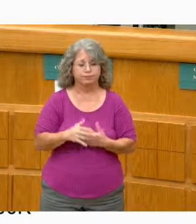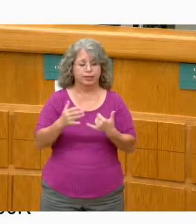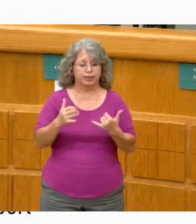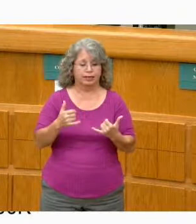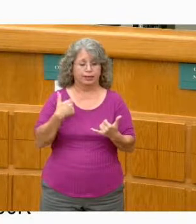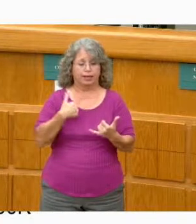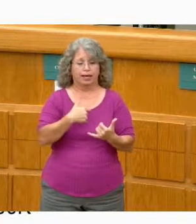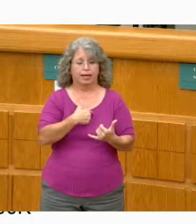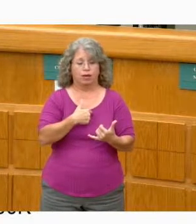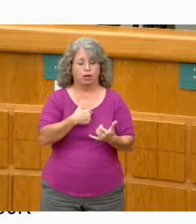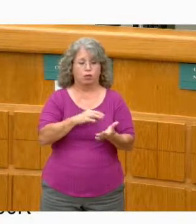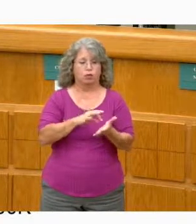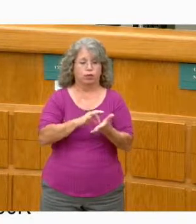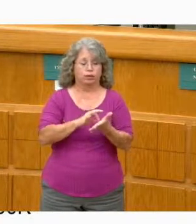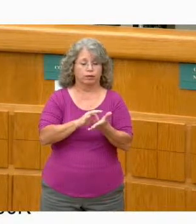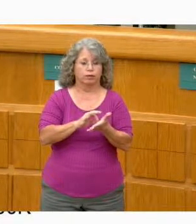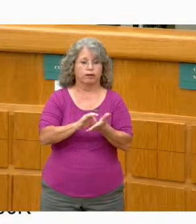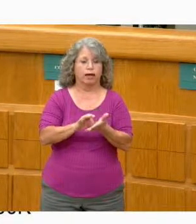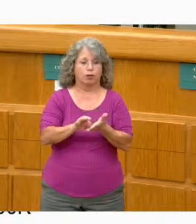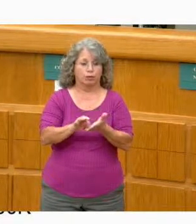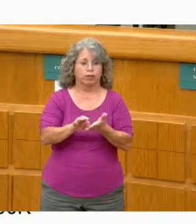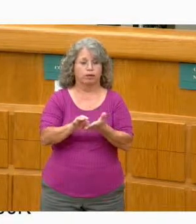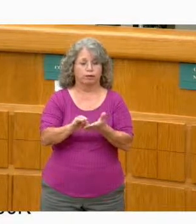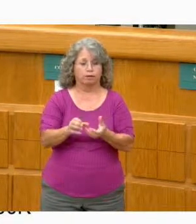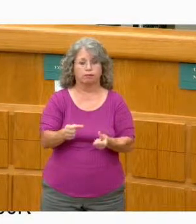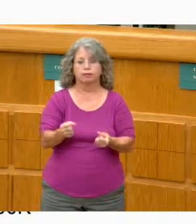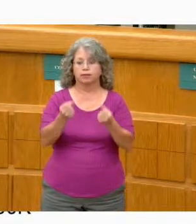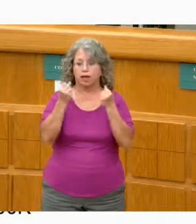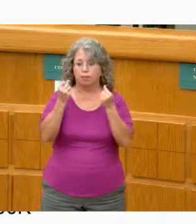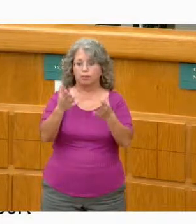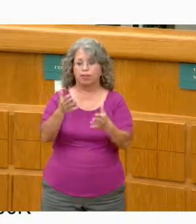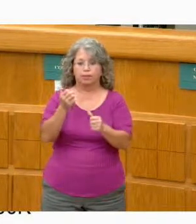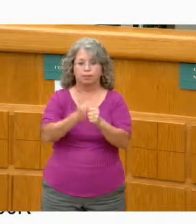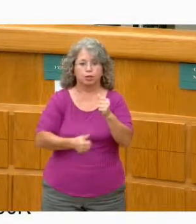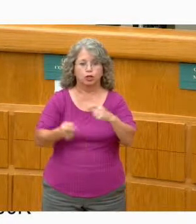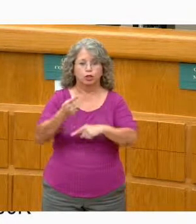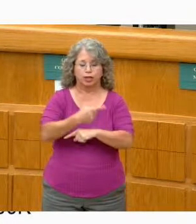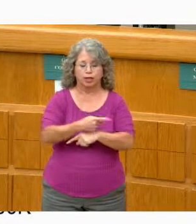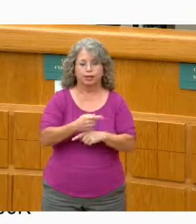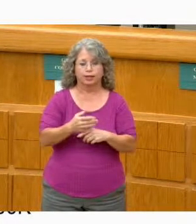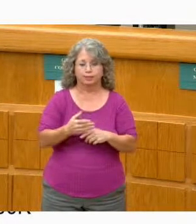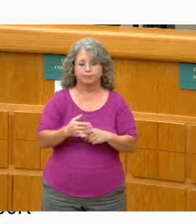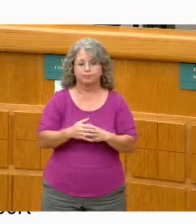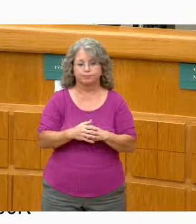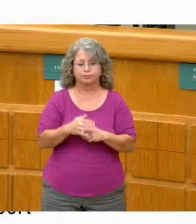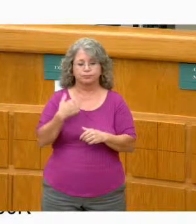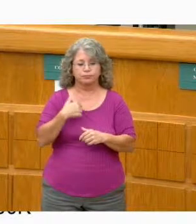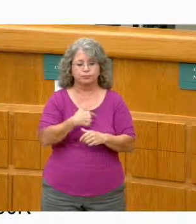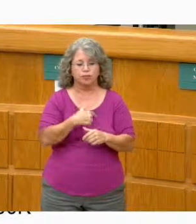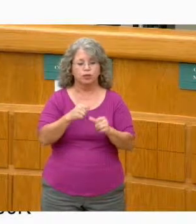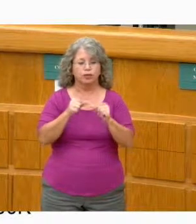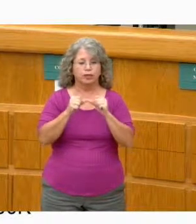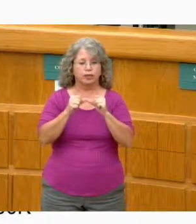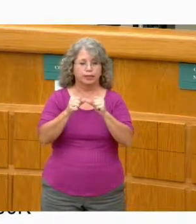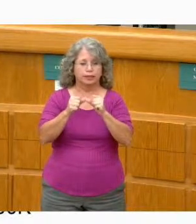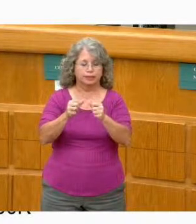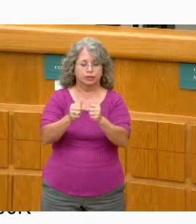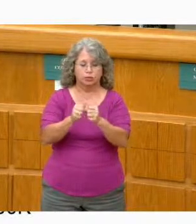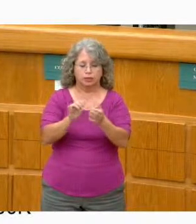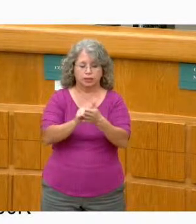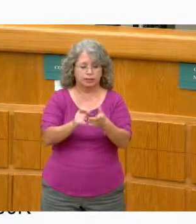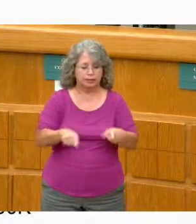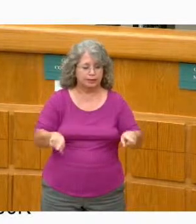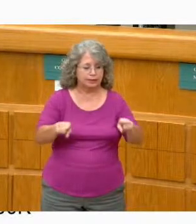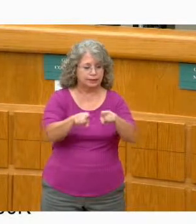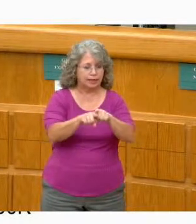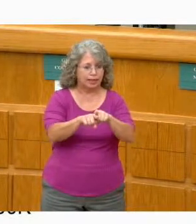Now we're having that many fatalities per day, and it's declined. We're on the downside of the peak right now. If we